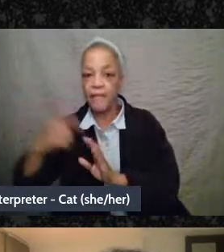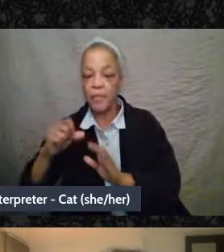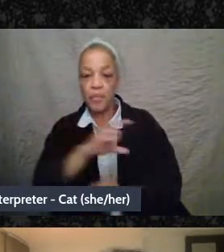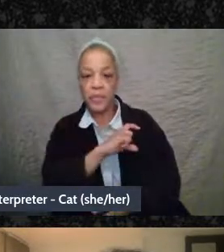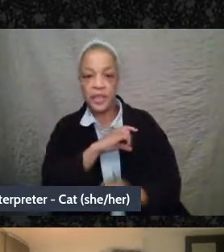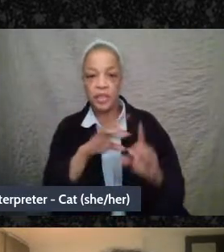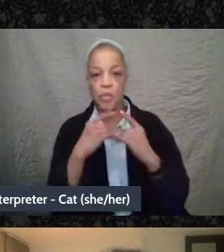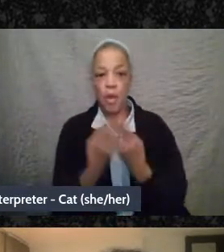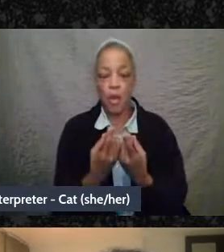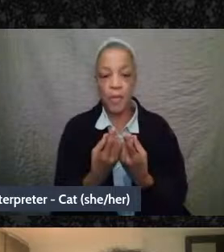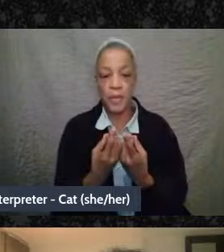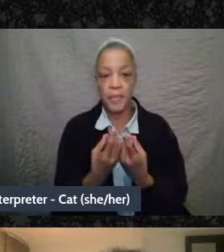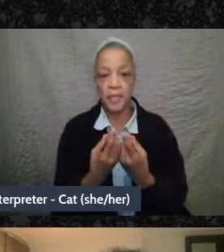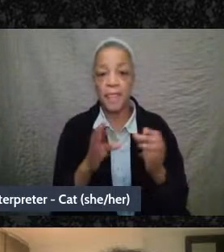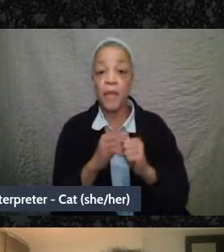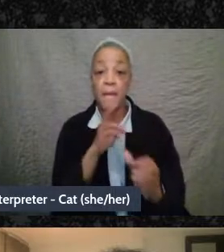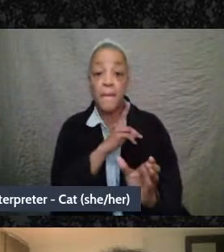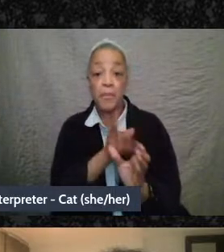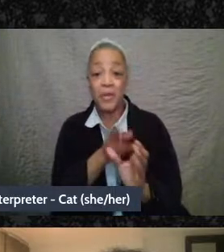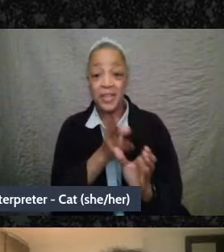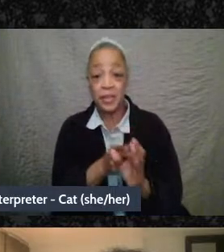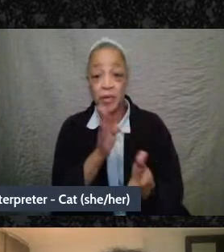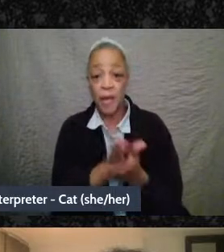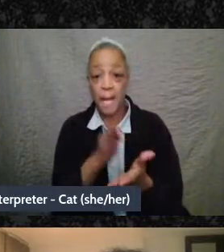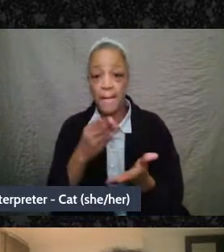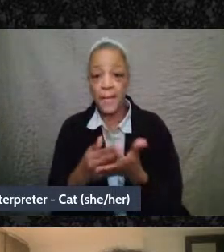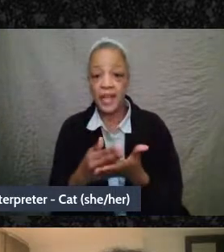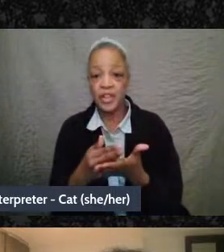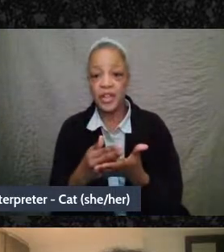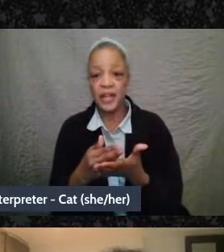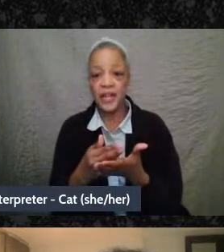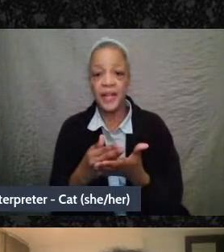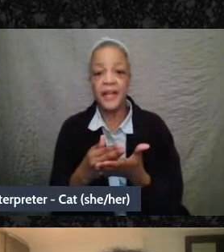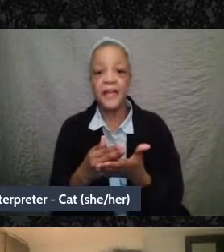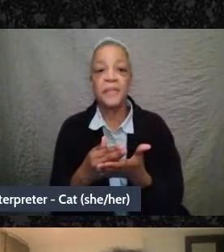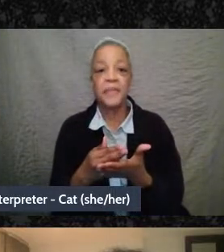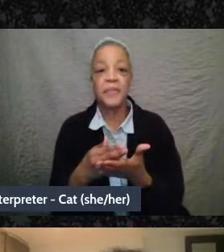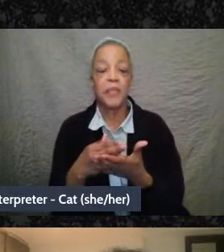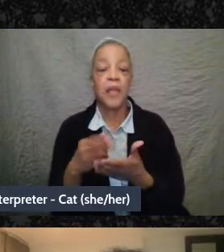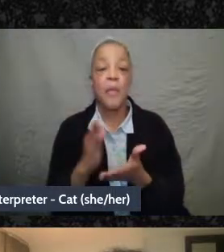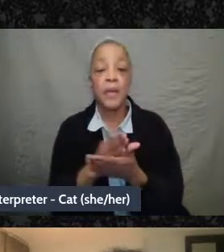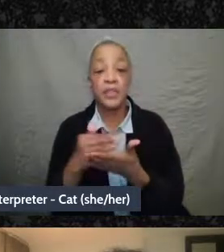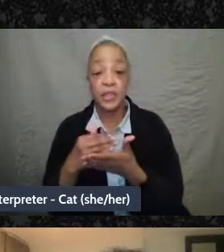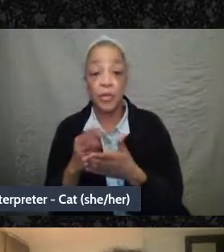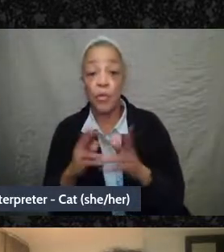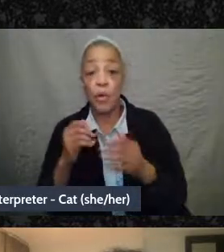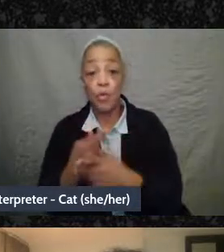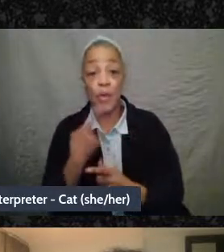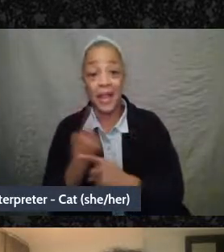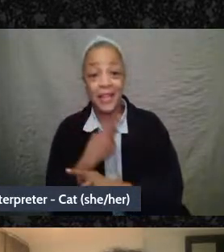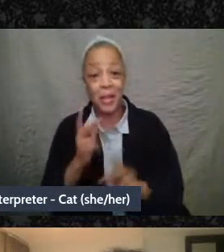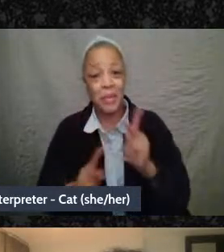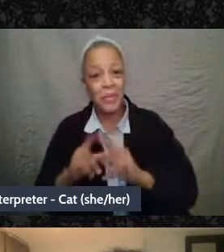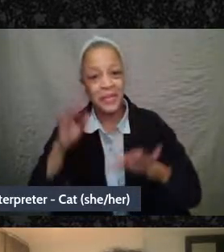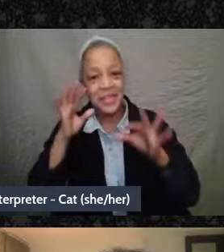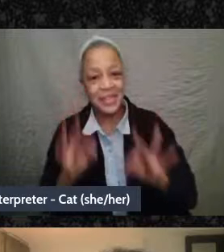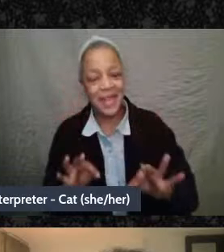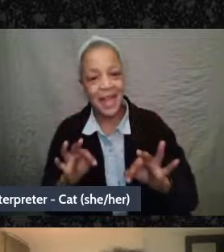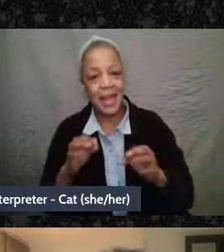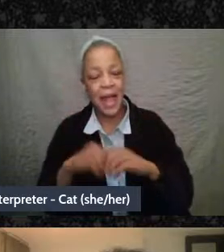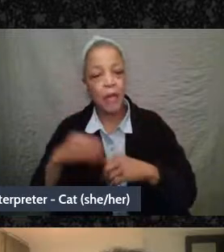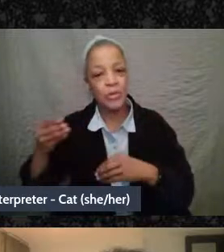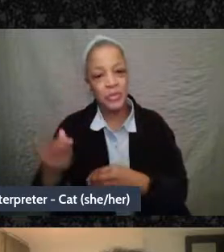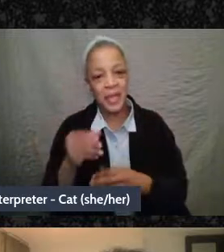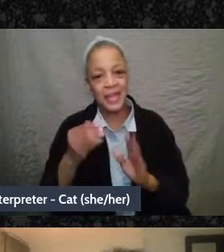and towards a participatory budgeting process, which is a process where regular people get to make decisions about how to spend the city